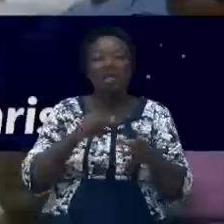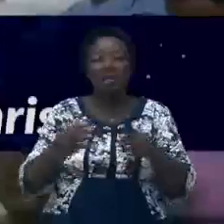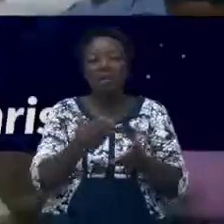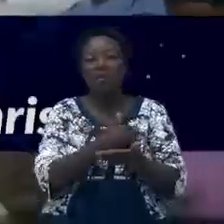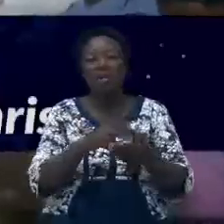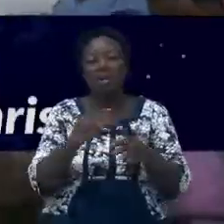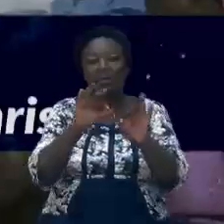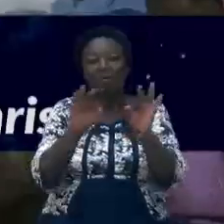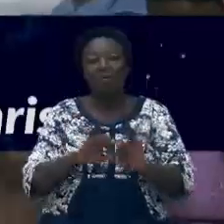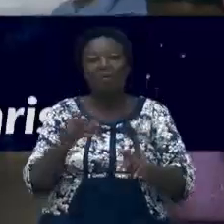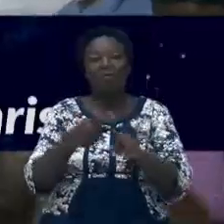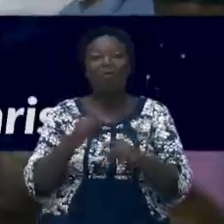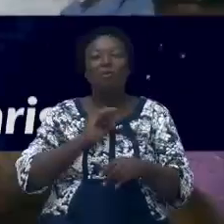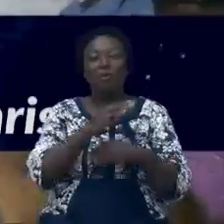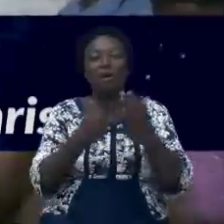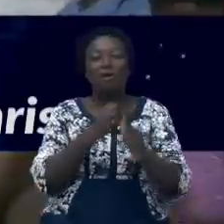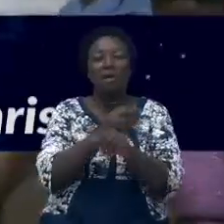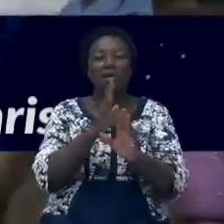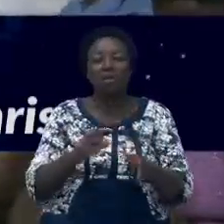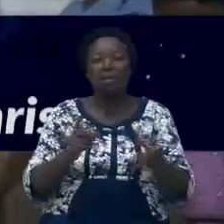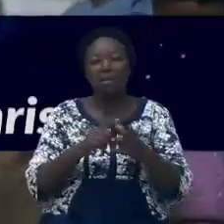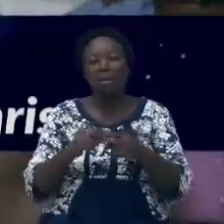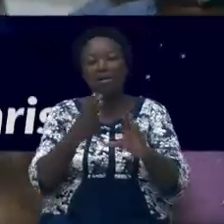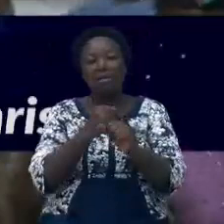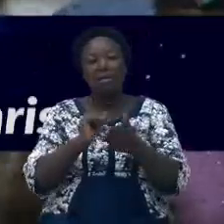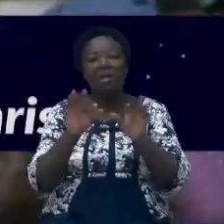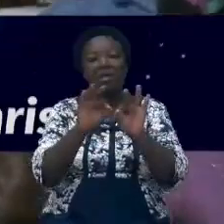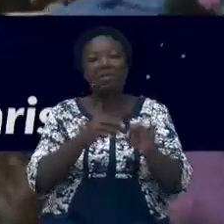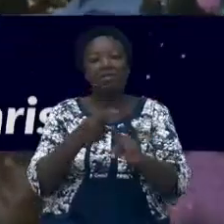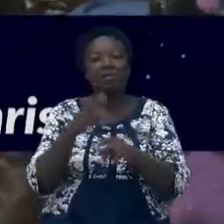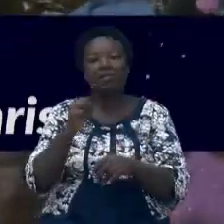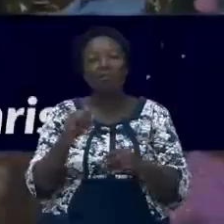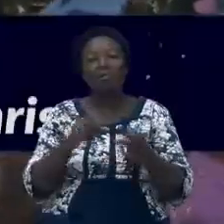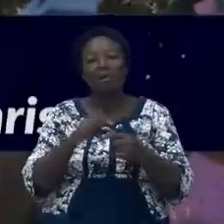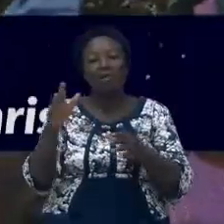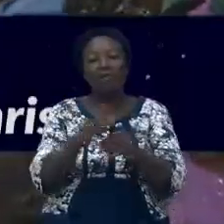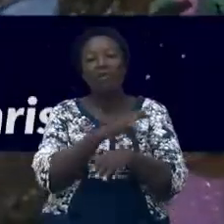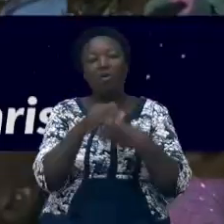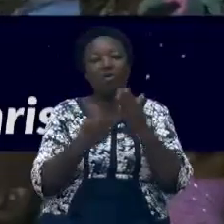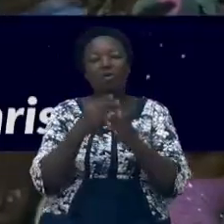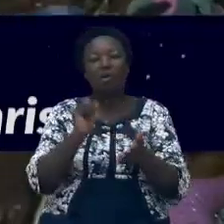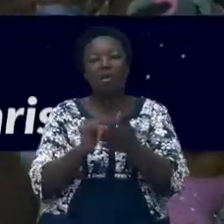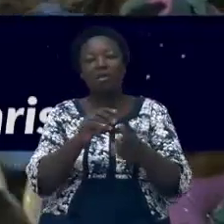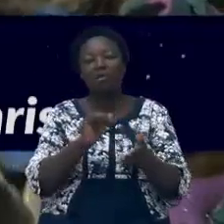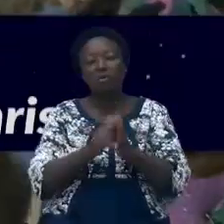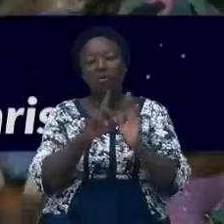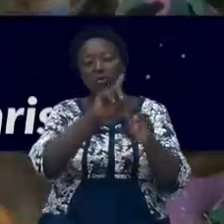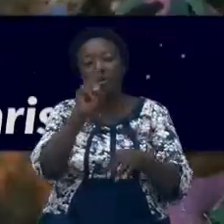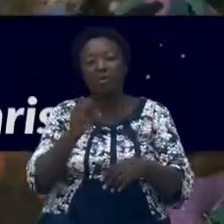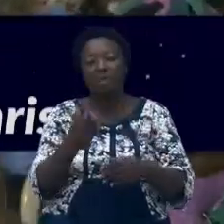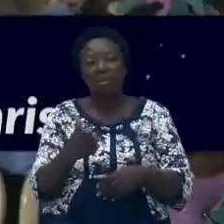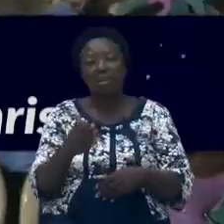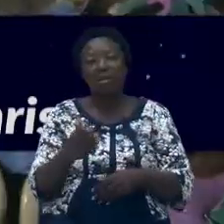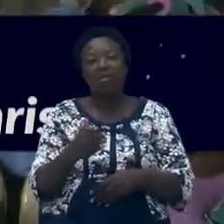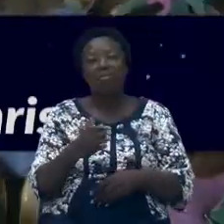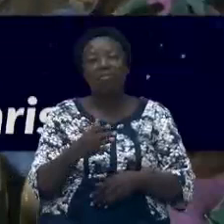remain standing and collecting sleep from our counselors receive a sleep from them fill in